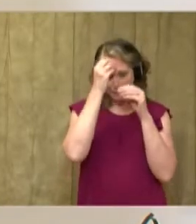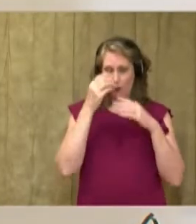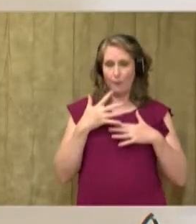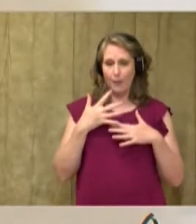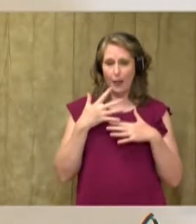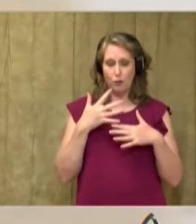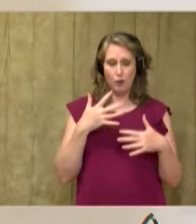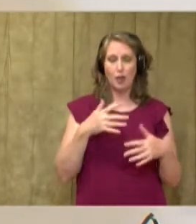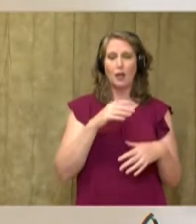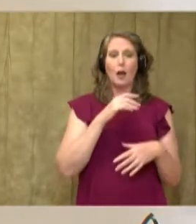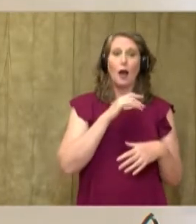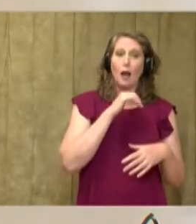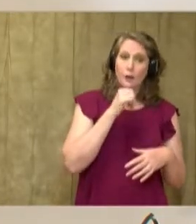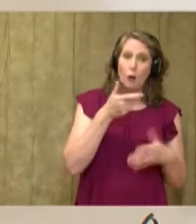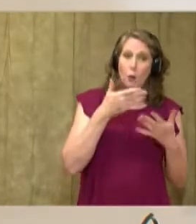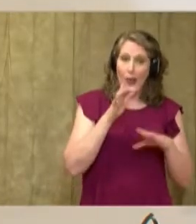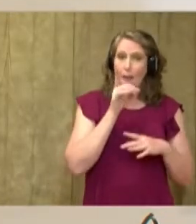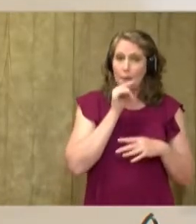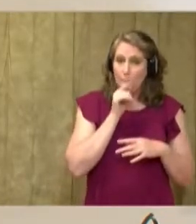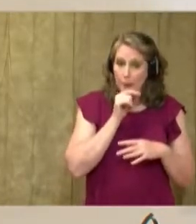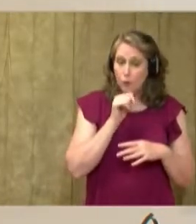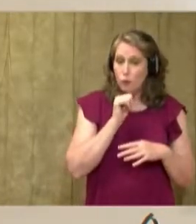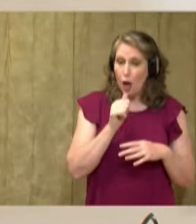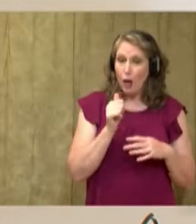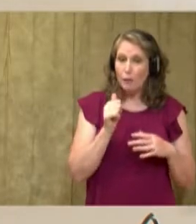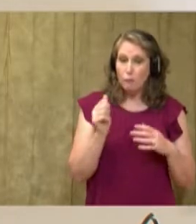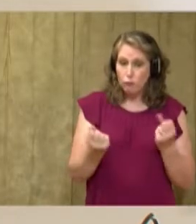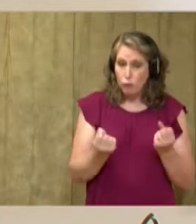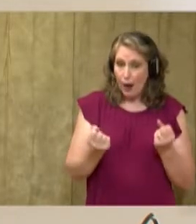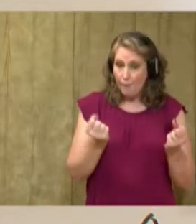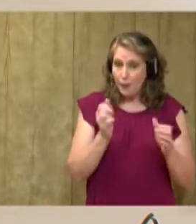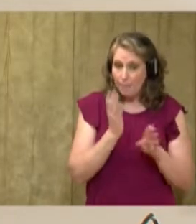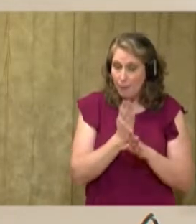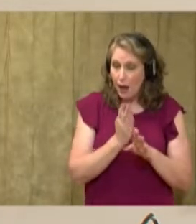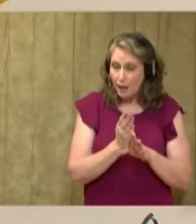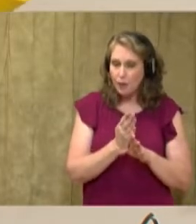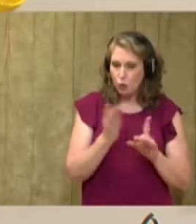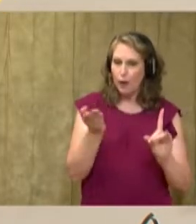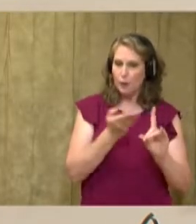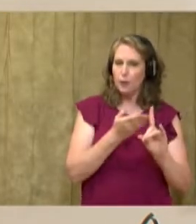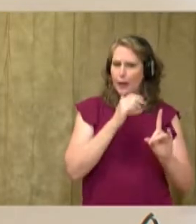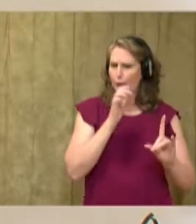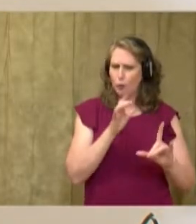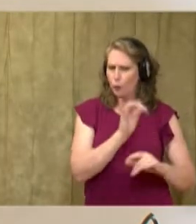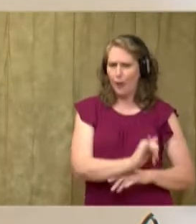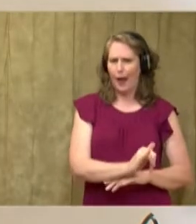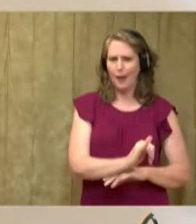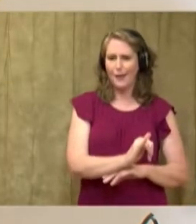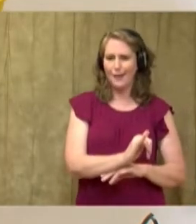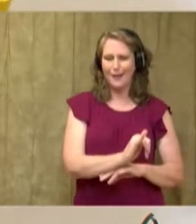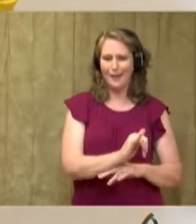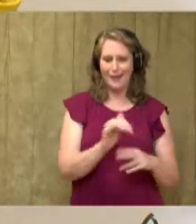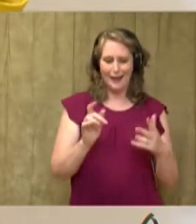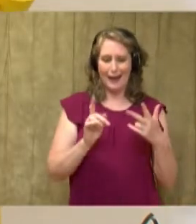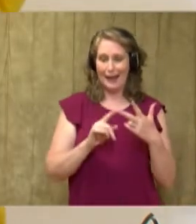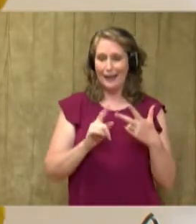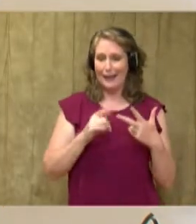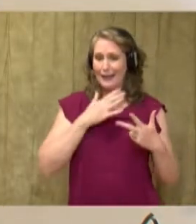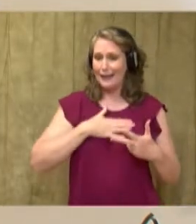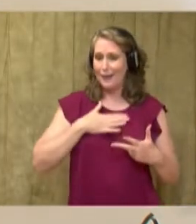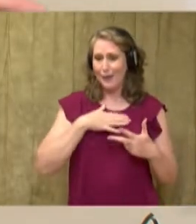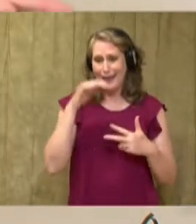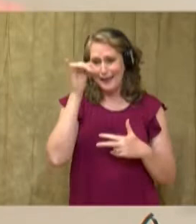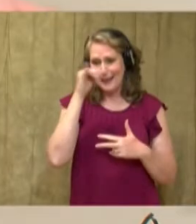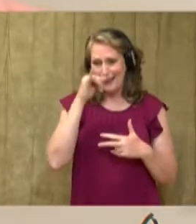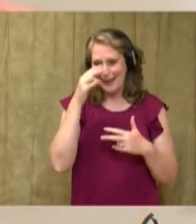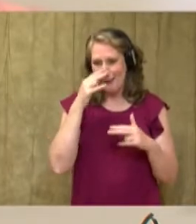drive the bus. So they're trying to persuade us to not let that happen, to try to get us to do something else. And then over here, these are just